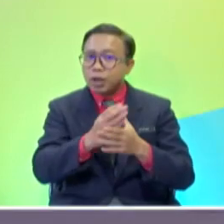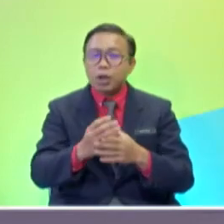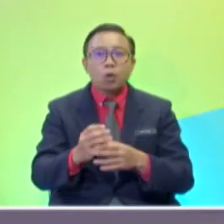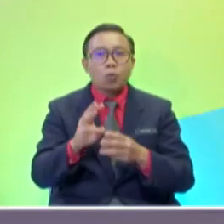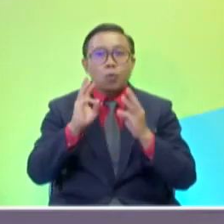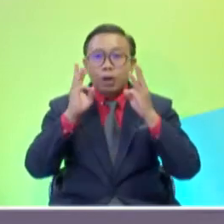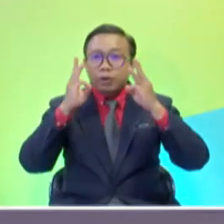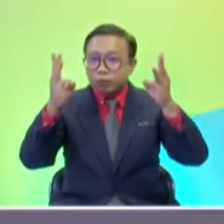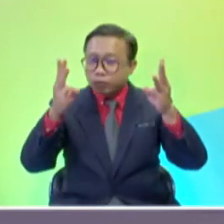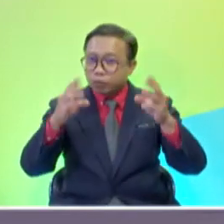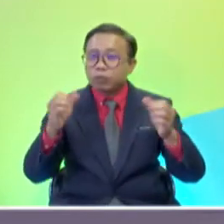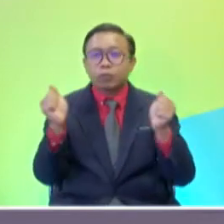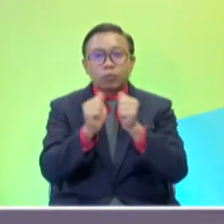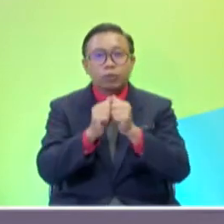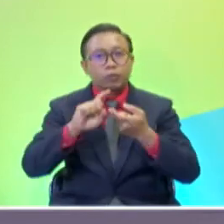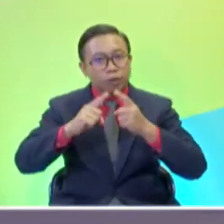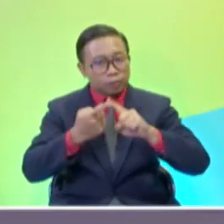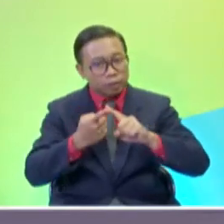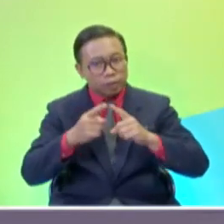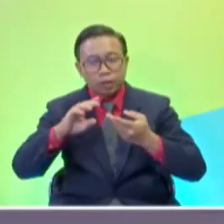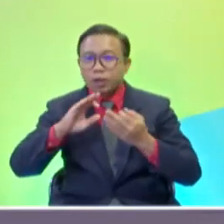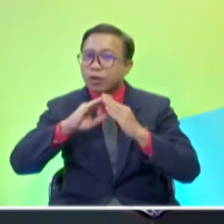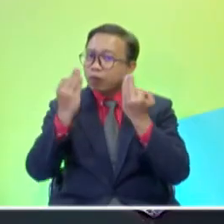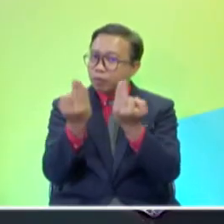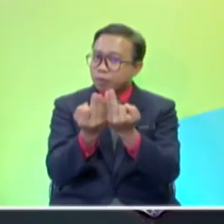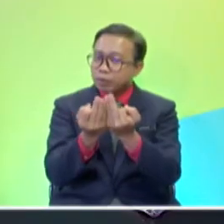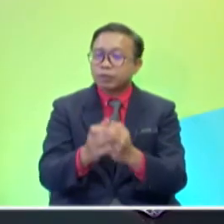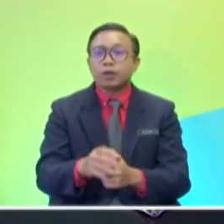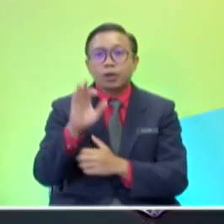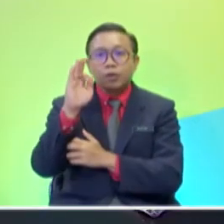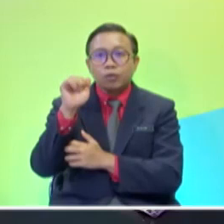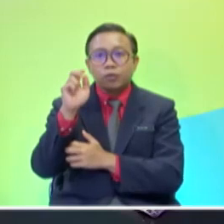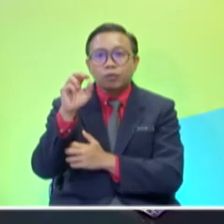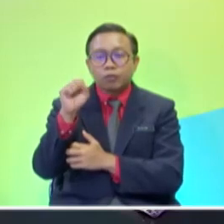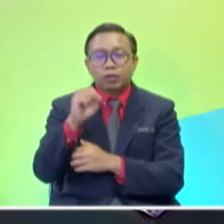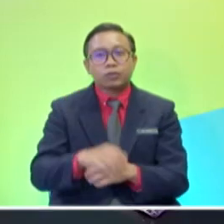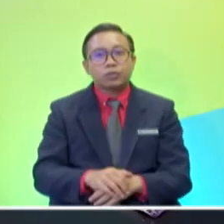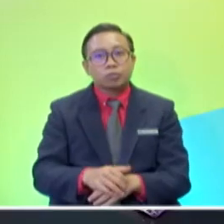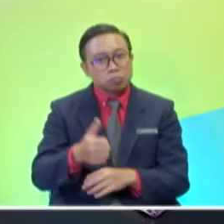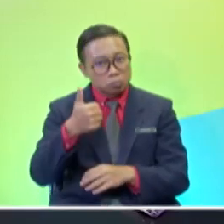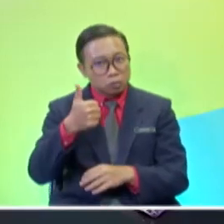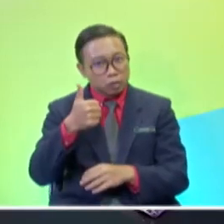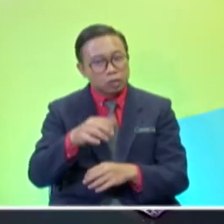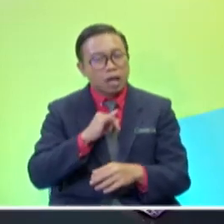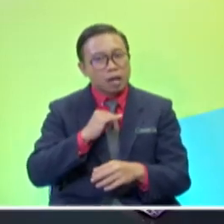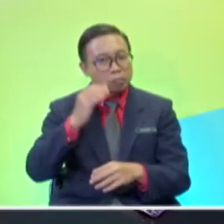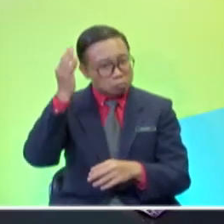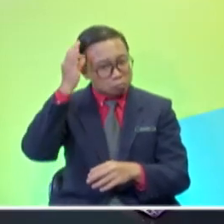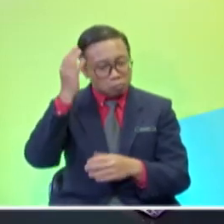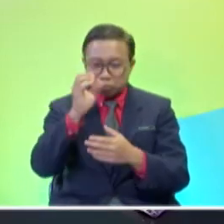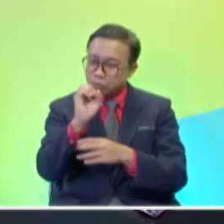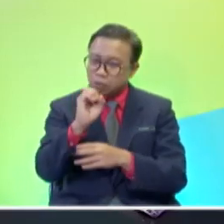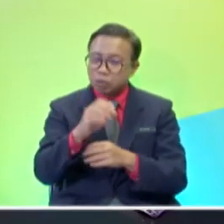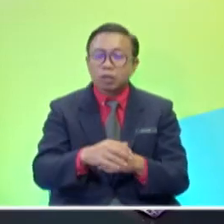experience with your family, friends, and even your fans. Oh, wow, a blog post. Yes. I never thought of that.